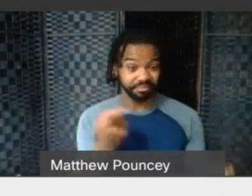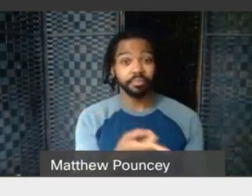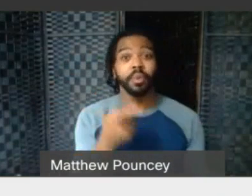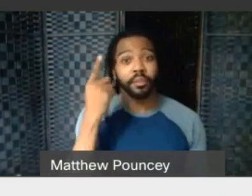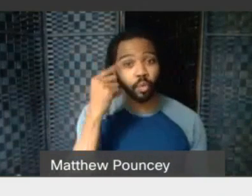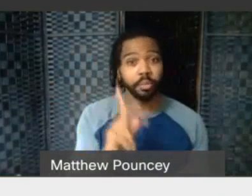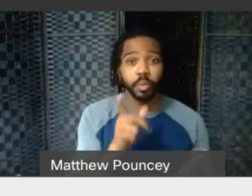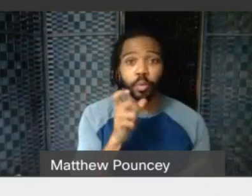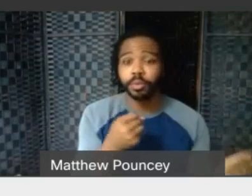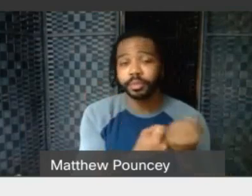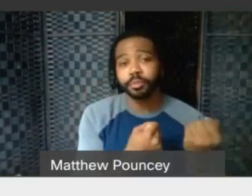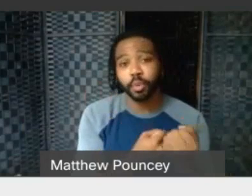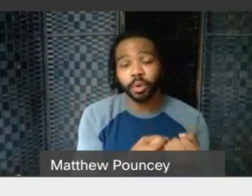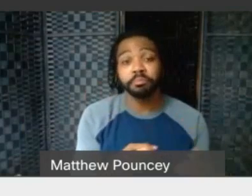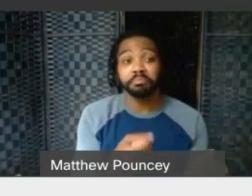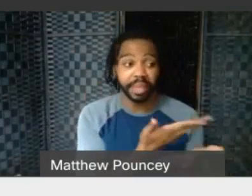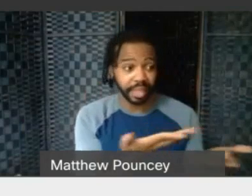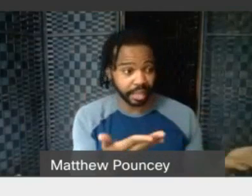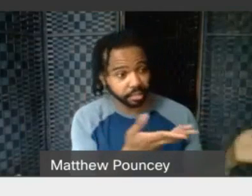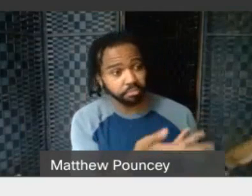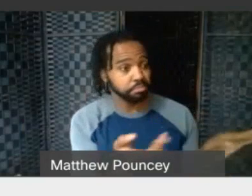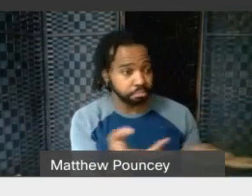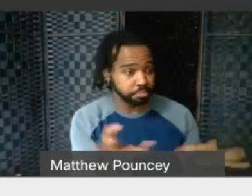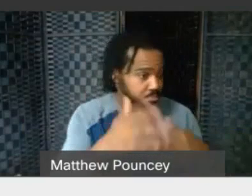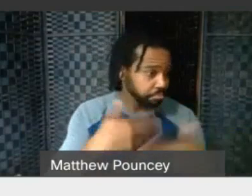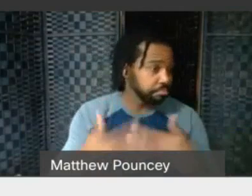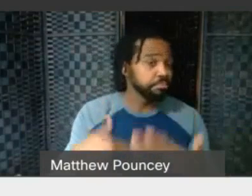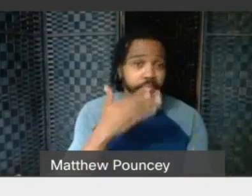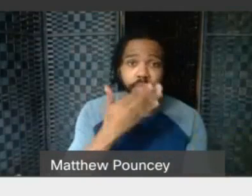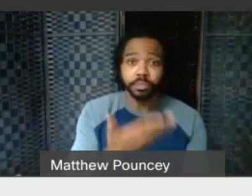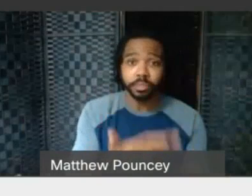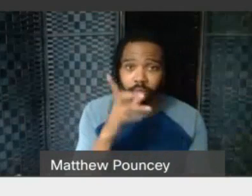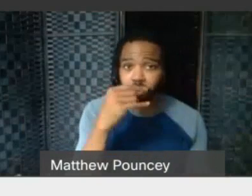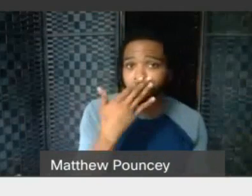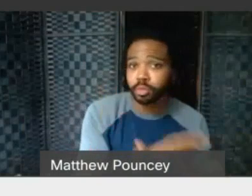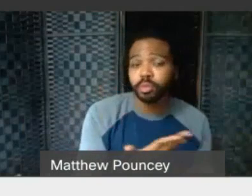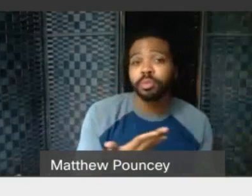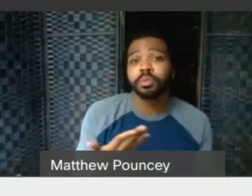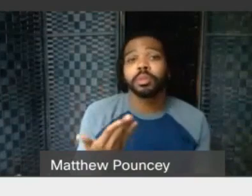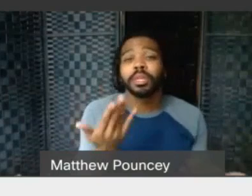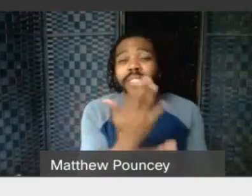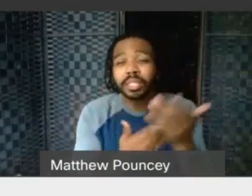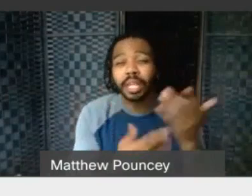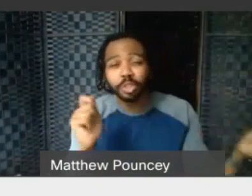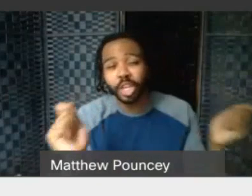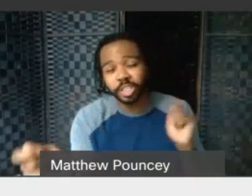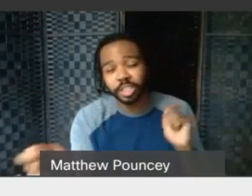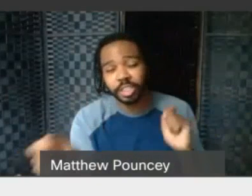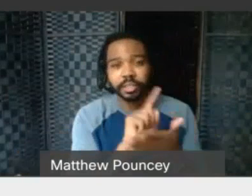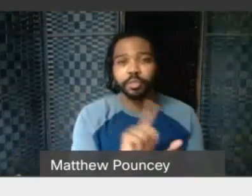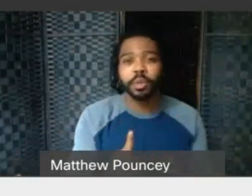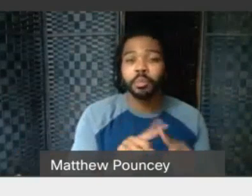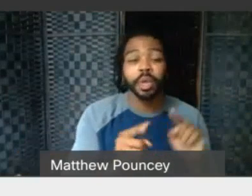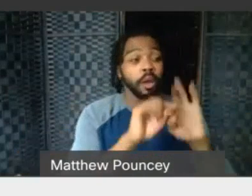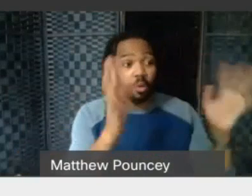support, things are moving along. Still, they change a little bit every week. So overall,